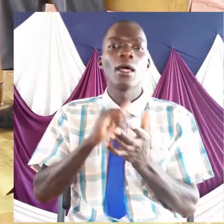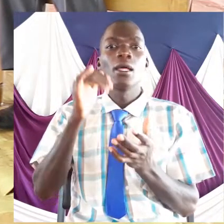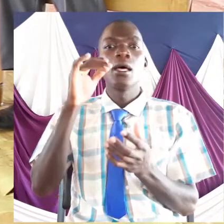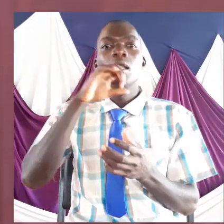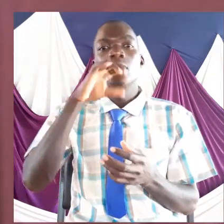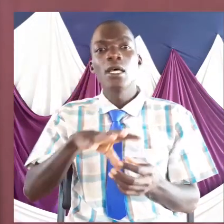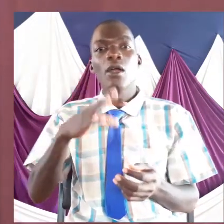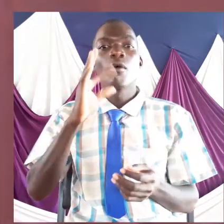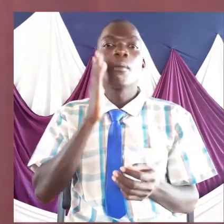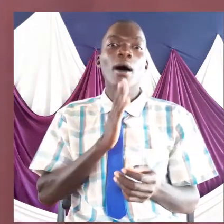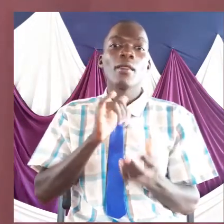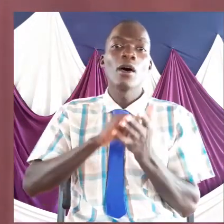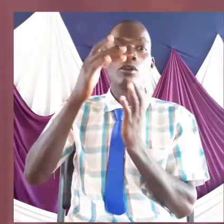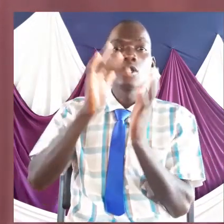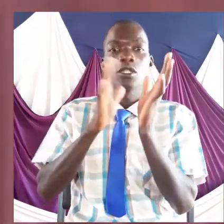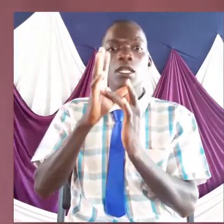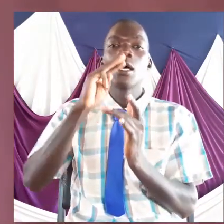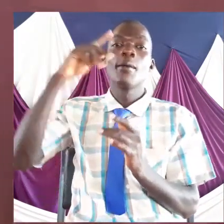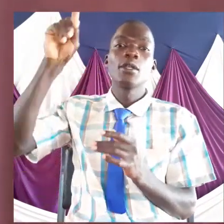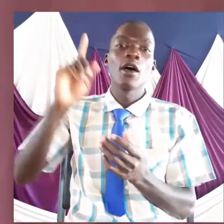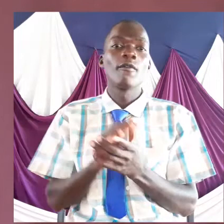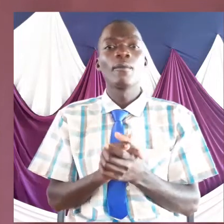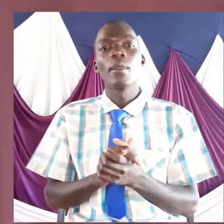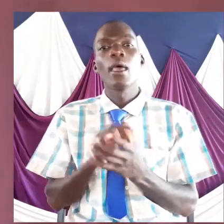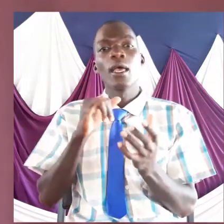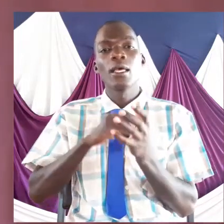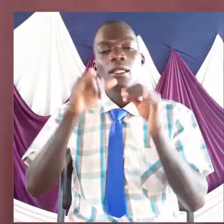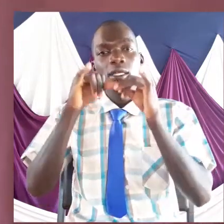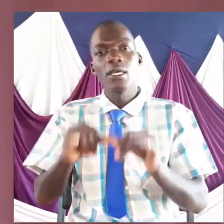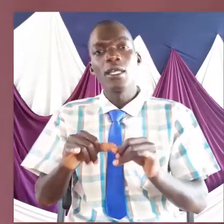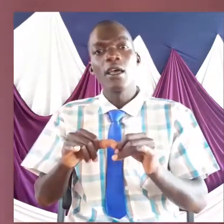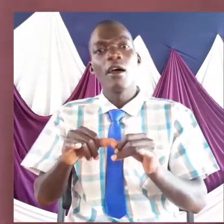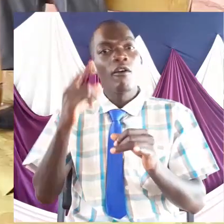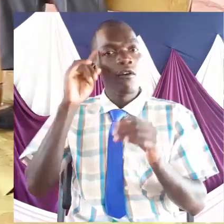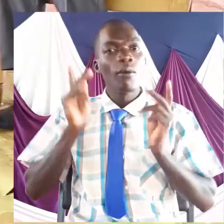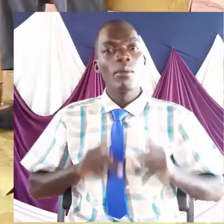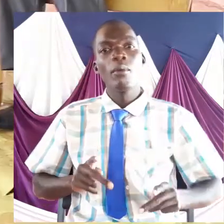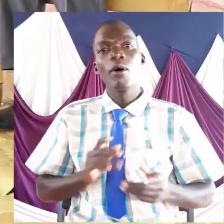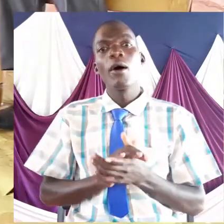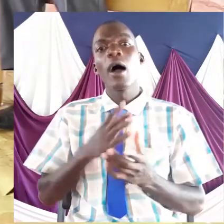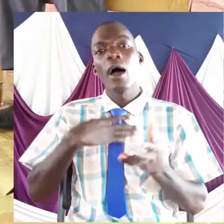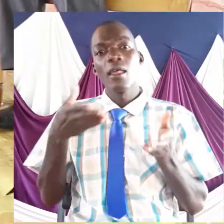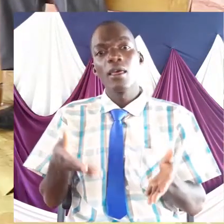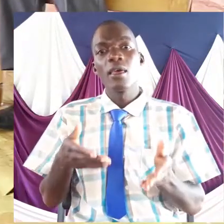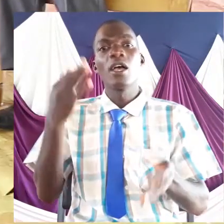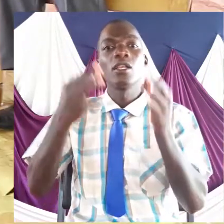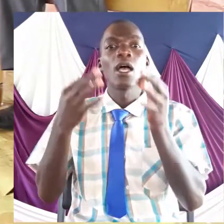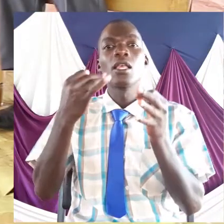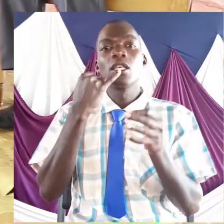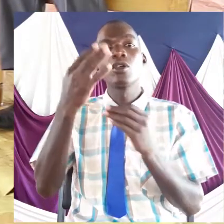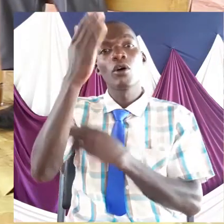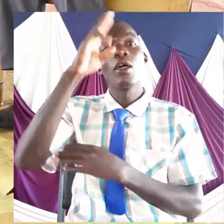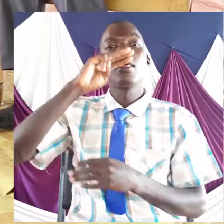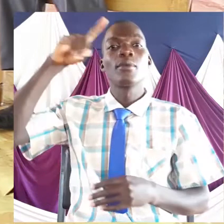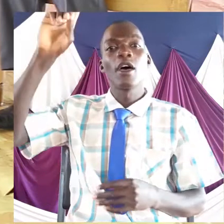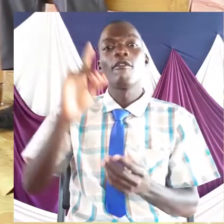of Man, that is God, Jesus himself, is interceding for the people. Yes. And here, the judge is God